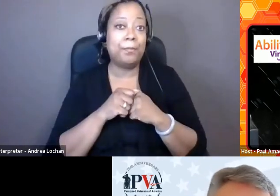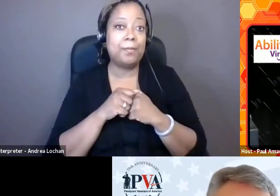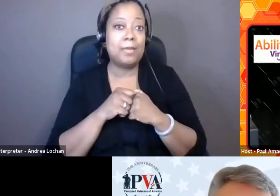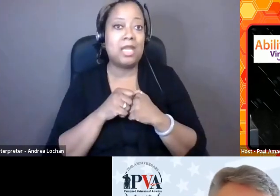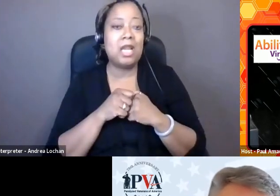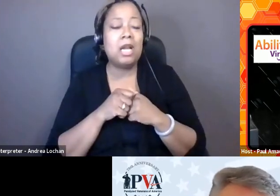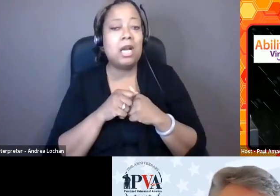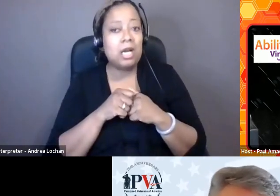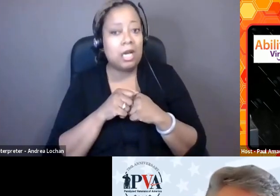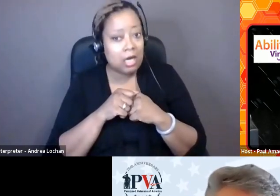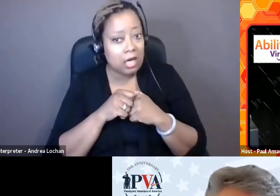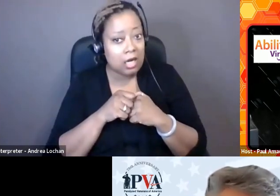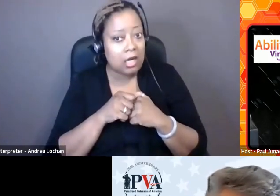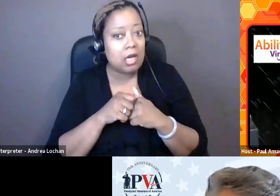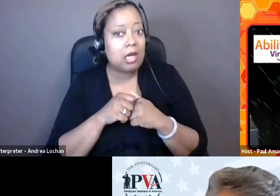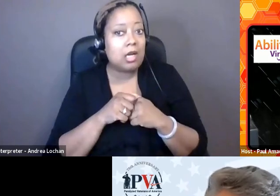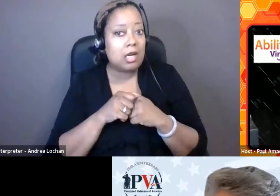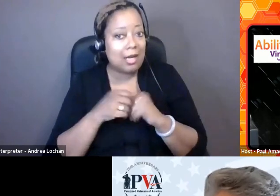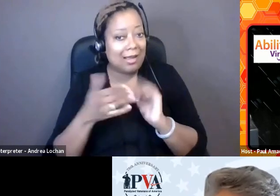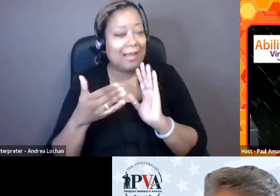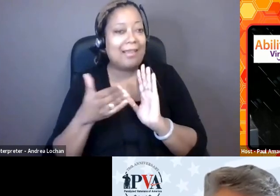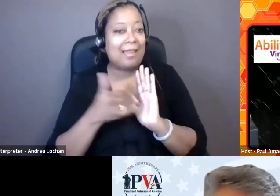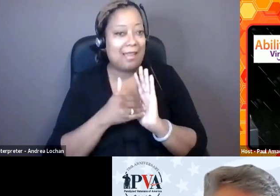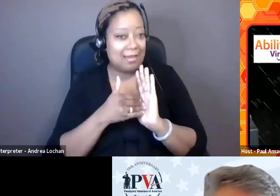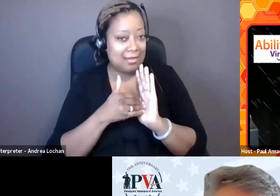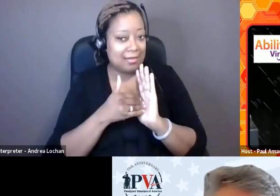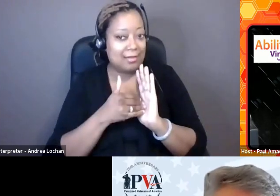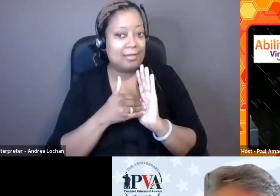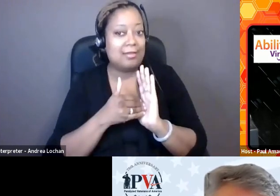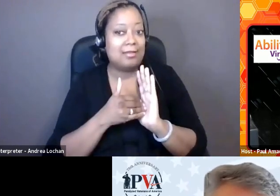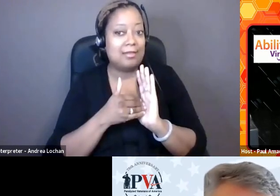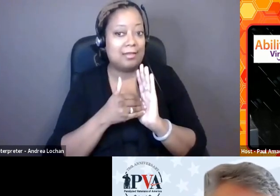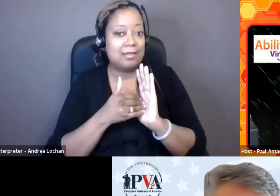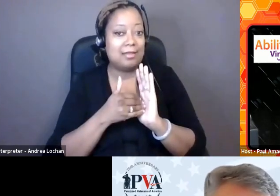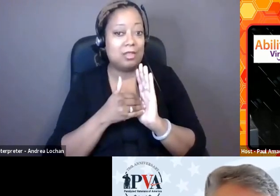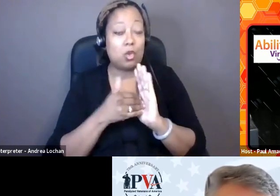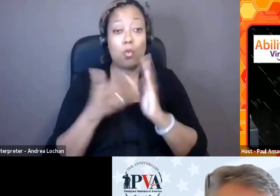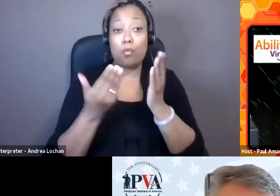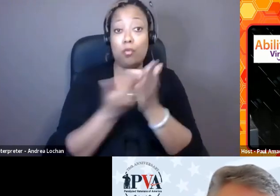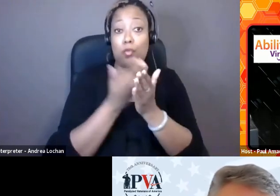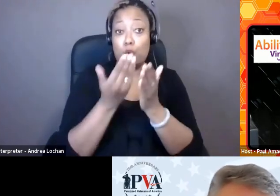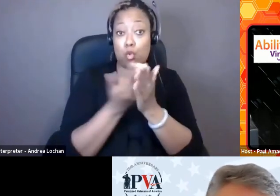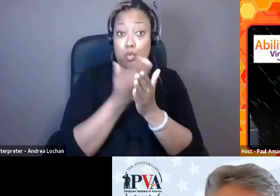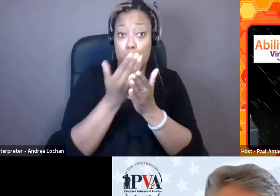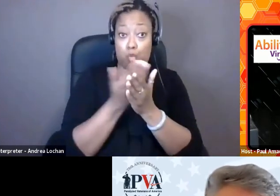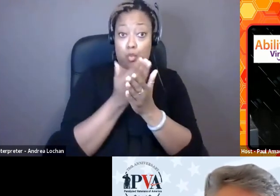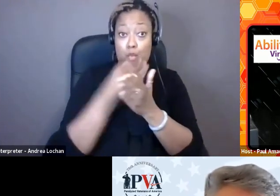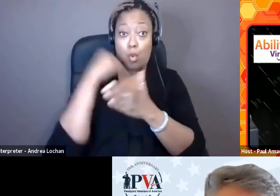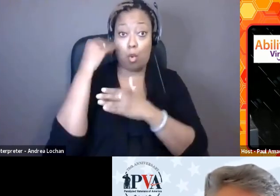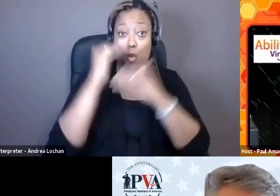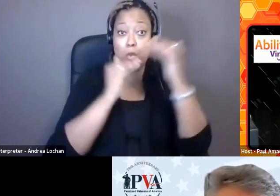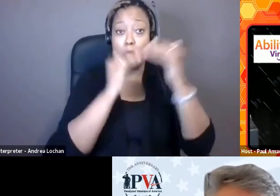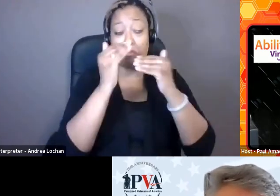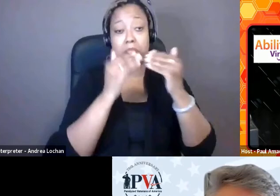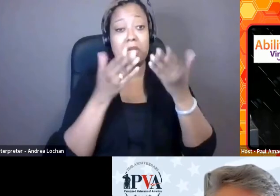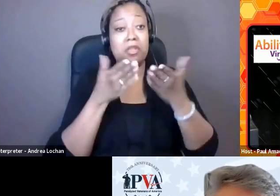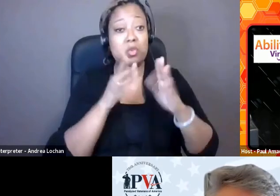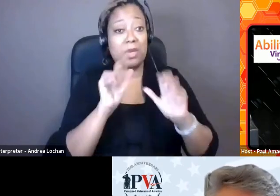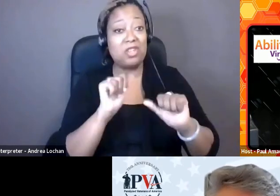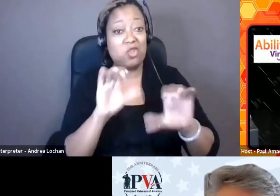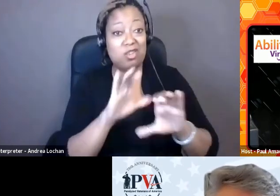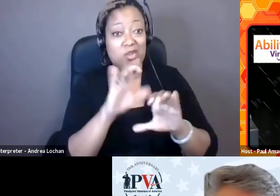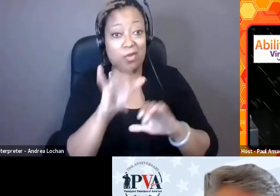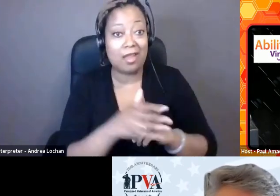I think again, it kind of comes down to, if you're building a new home, there's ways you can do that by